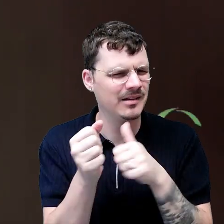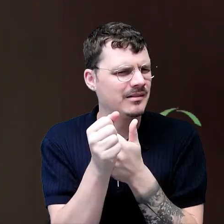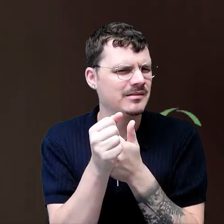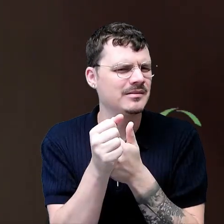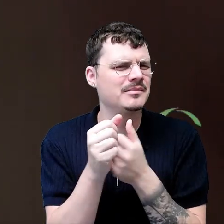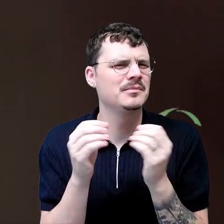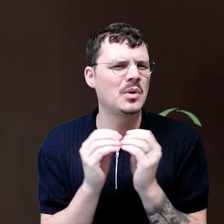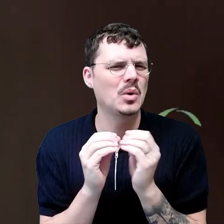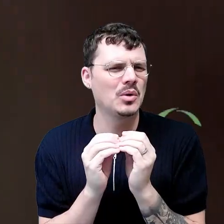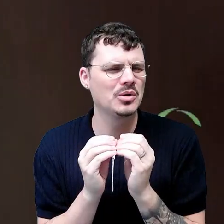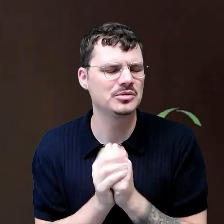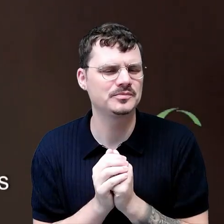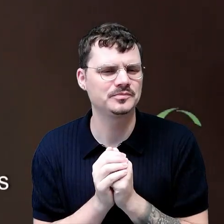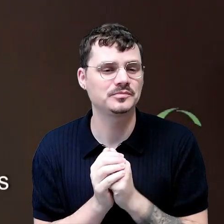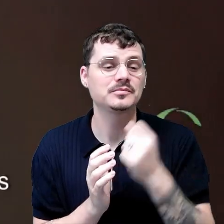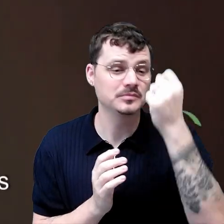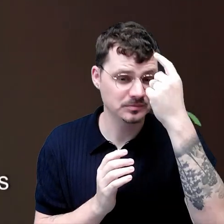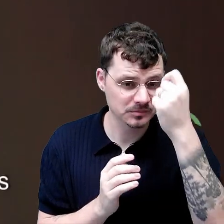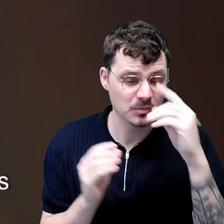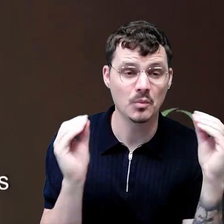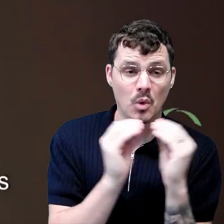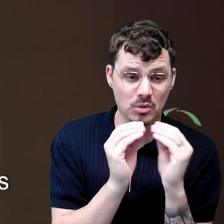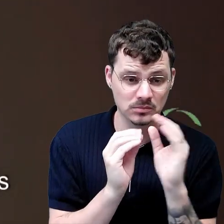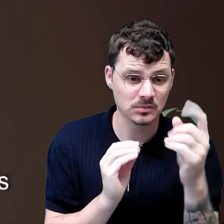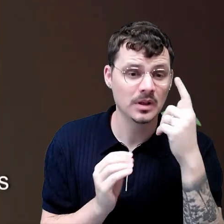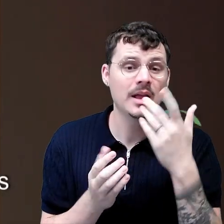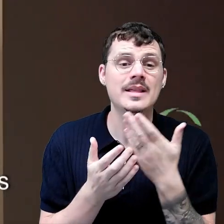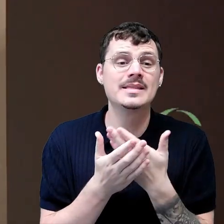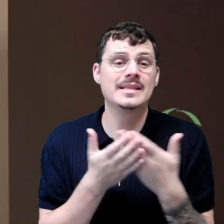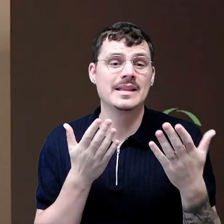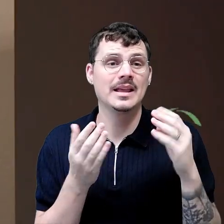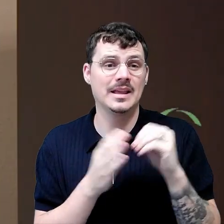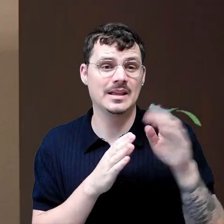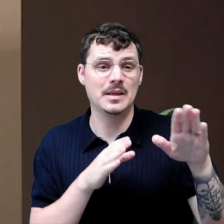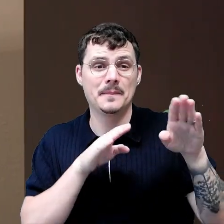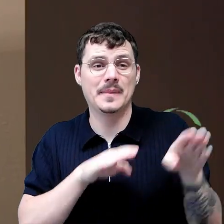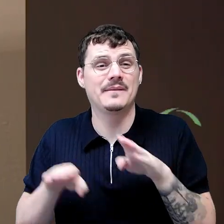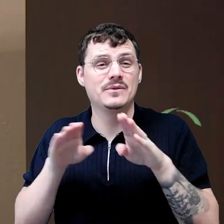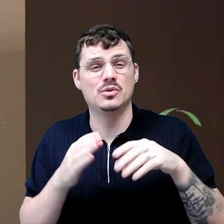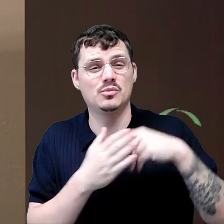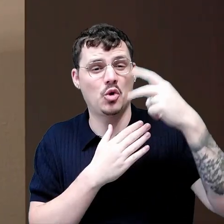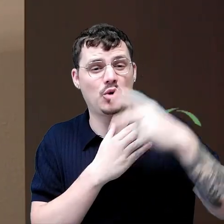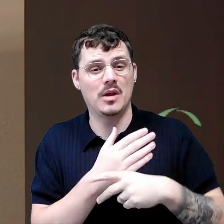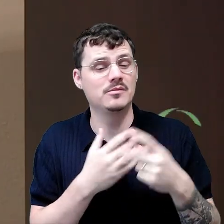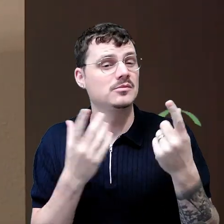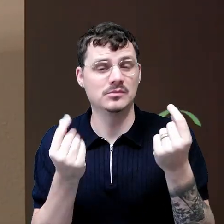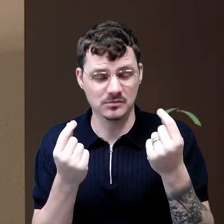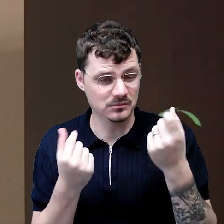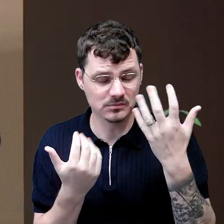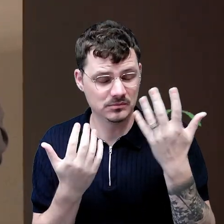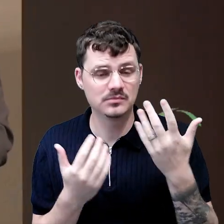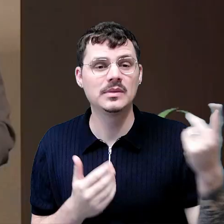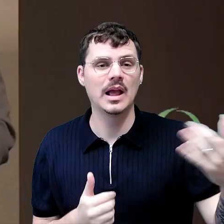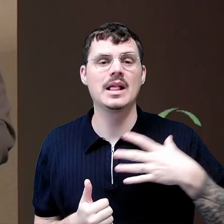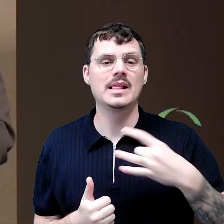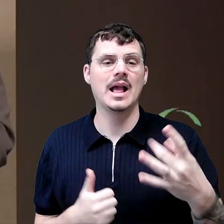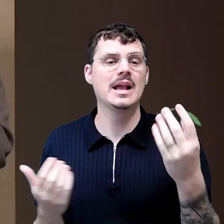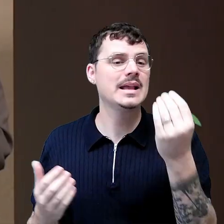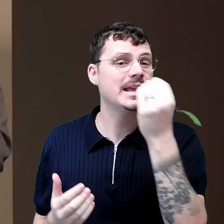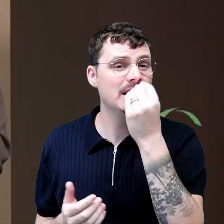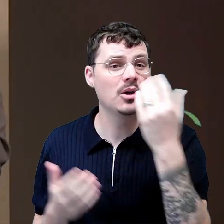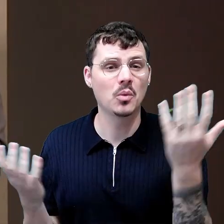In addition, the things that were being leveraged in his behavior program was that he liked to